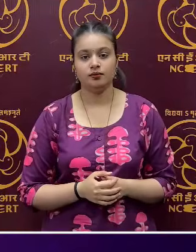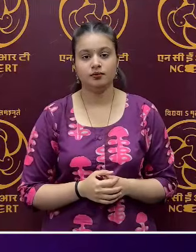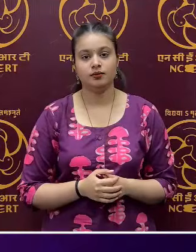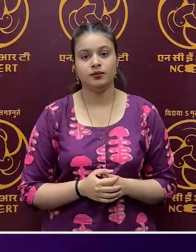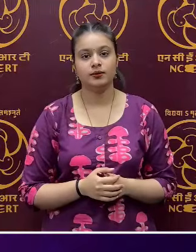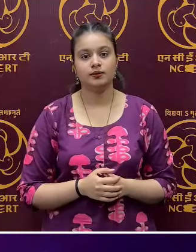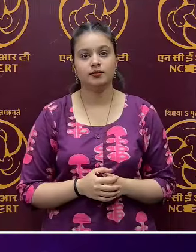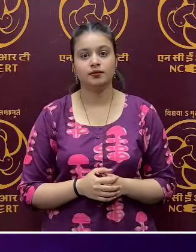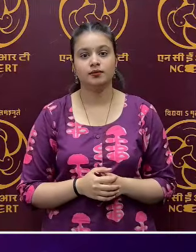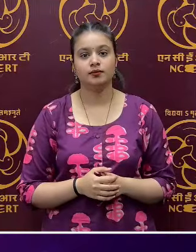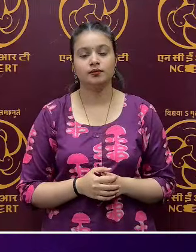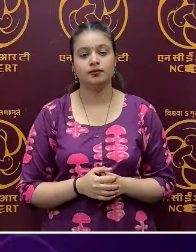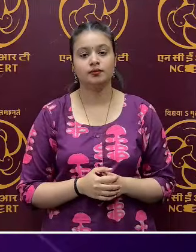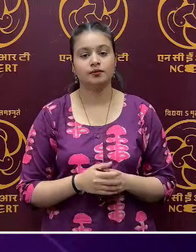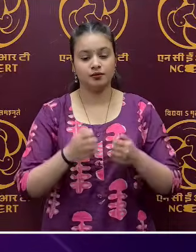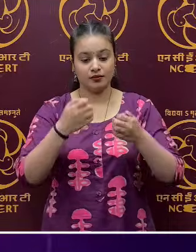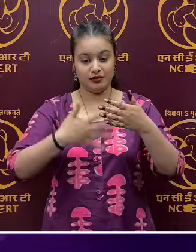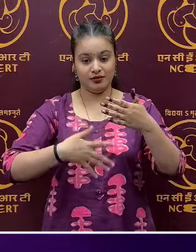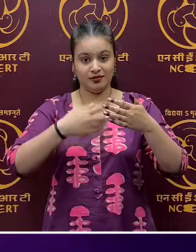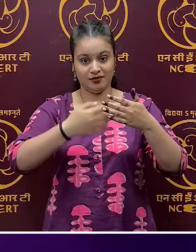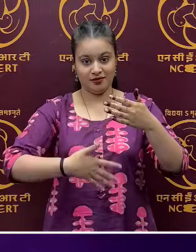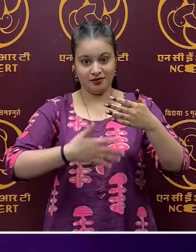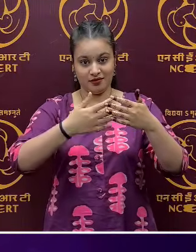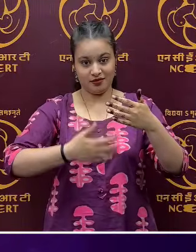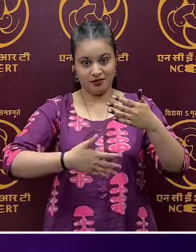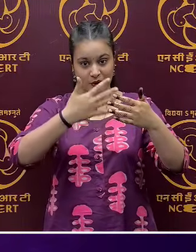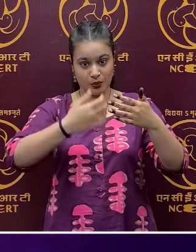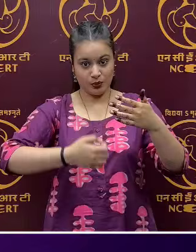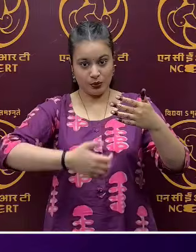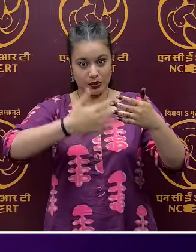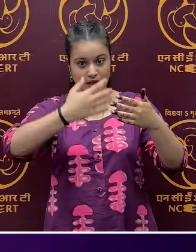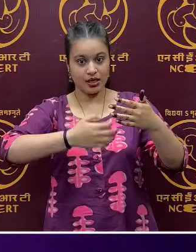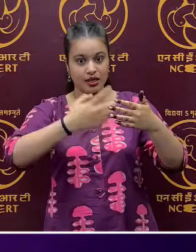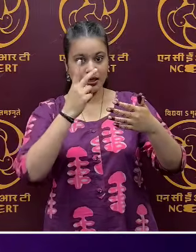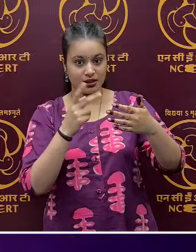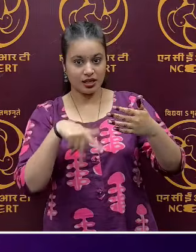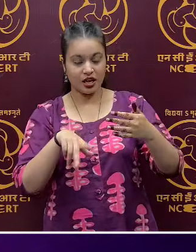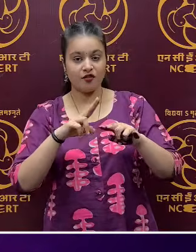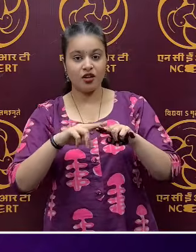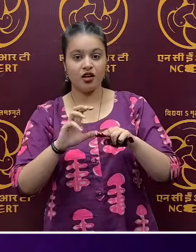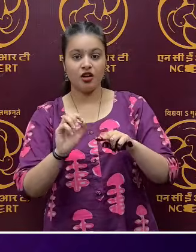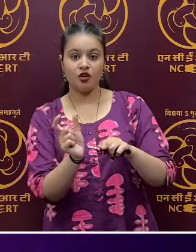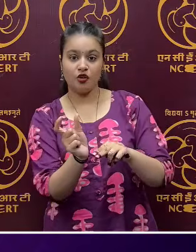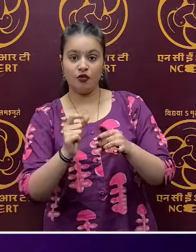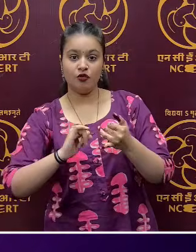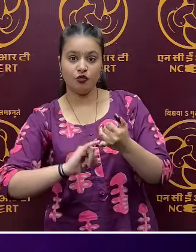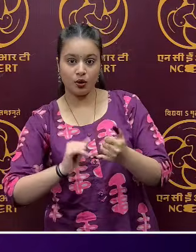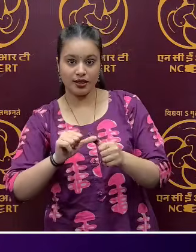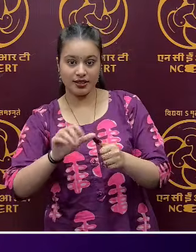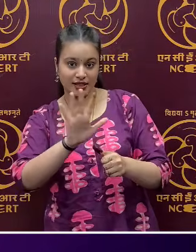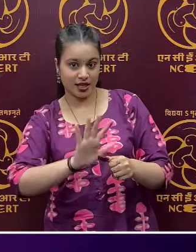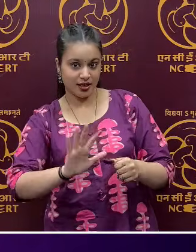we go down, and here there is something called the focus areas of Diksha. Right.